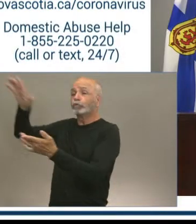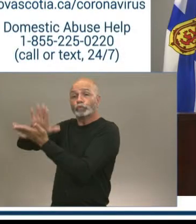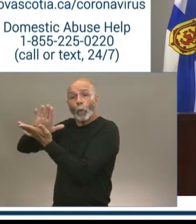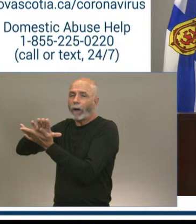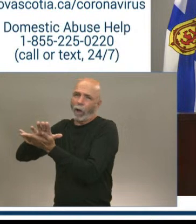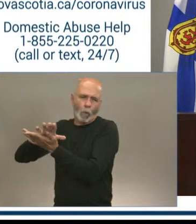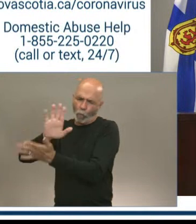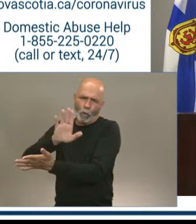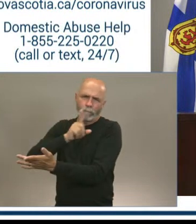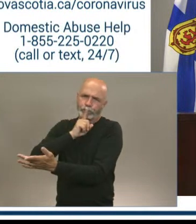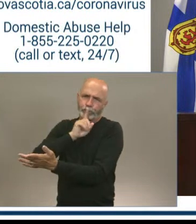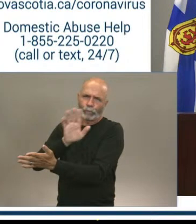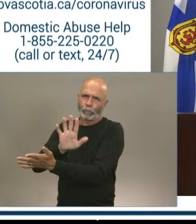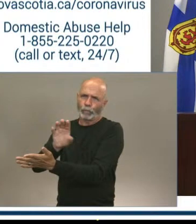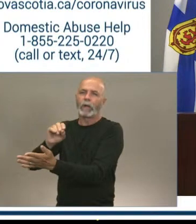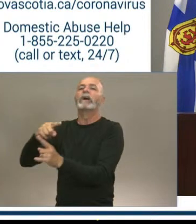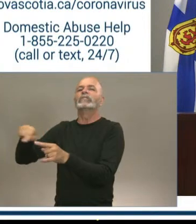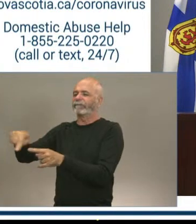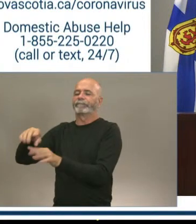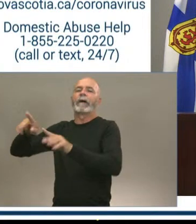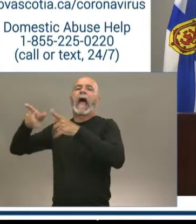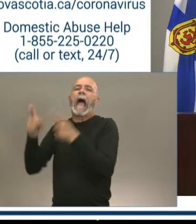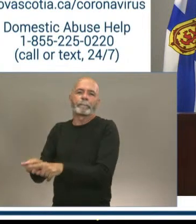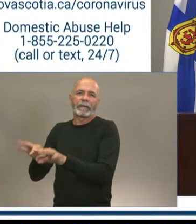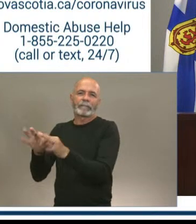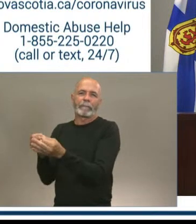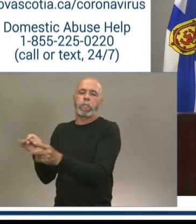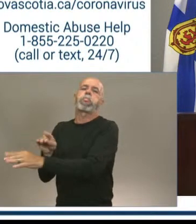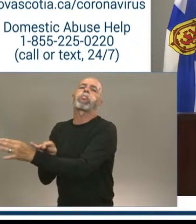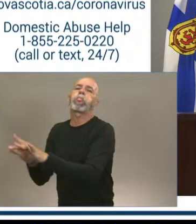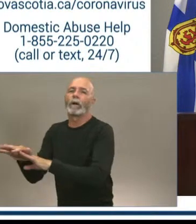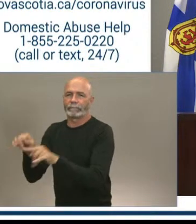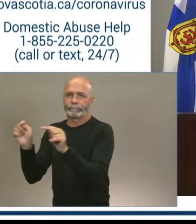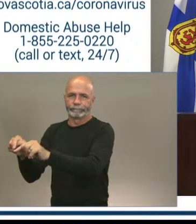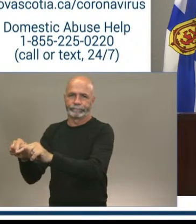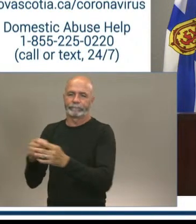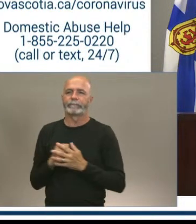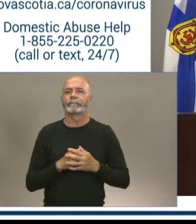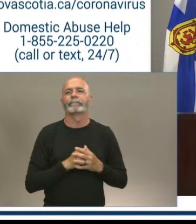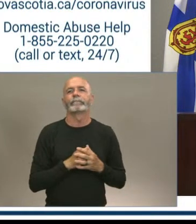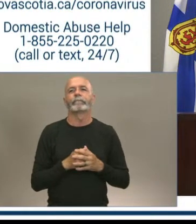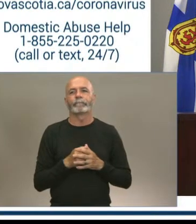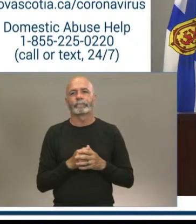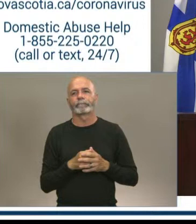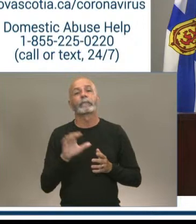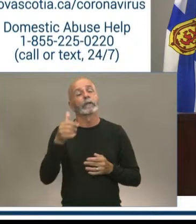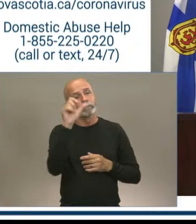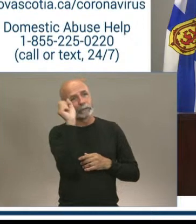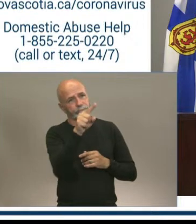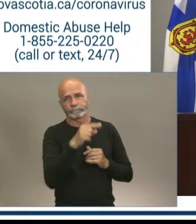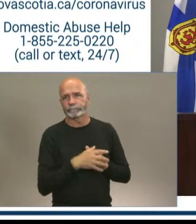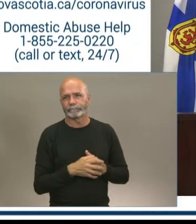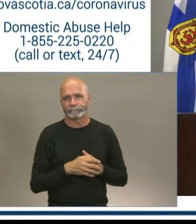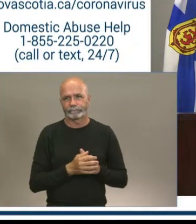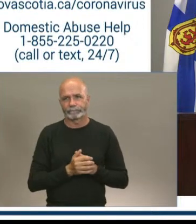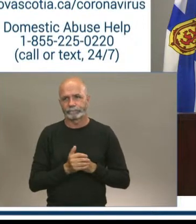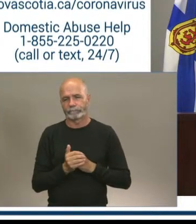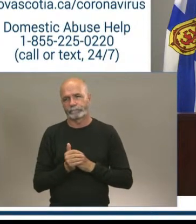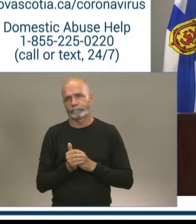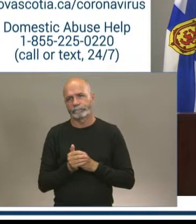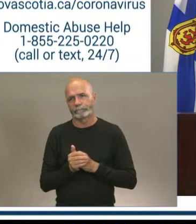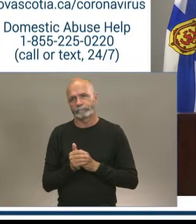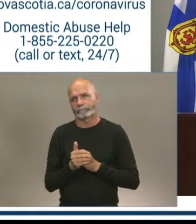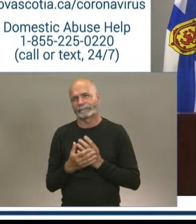question? Yes, I do. Thank you. And do you think with our case count and vaccination levels, it'd be safe to call a